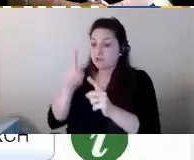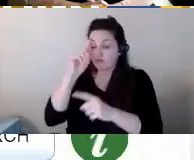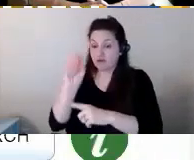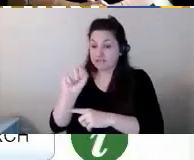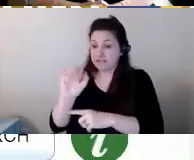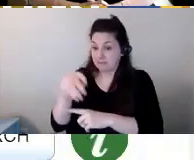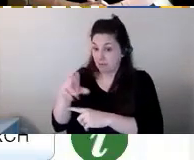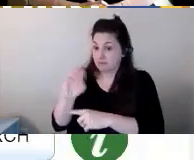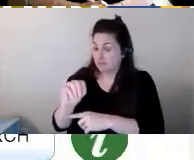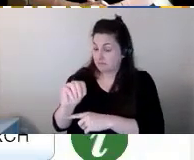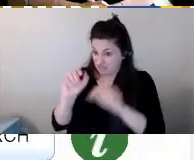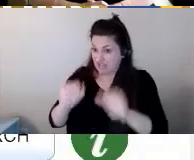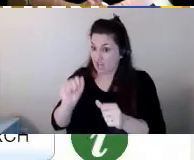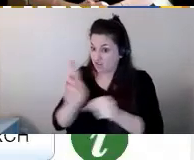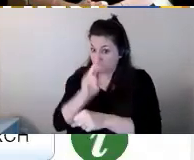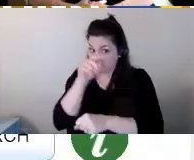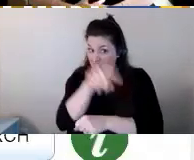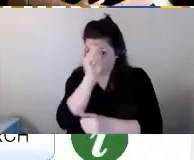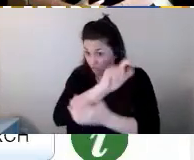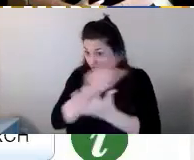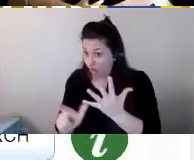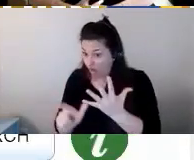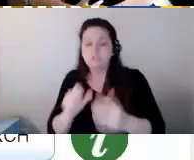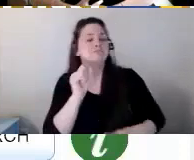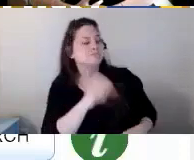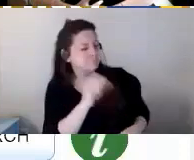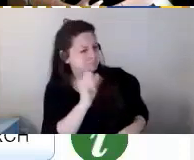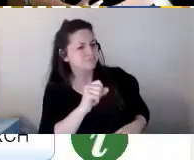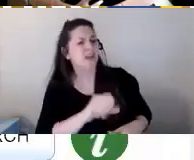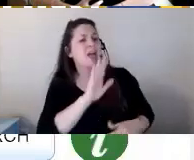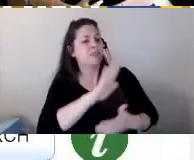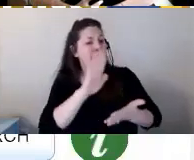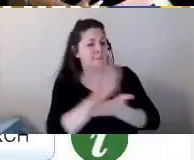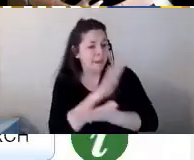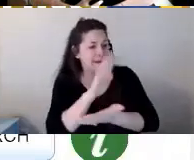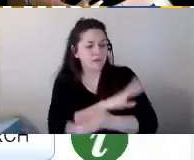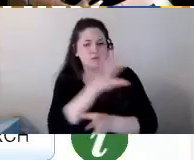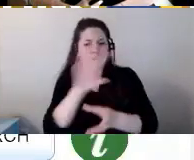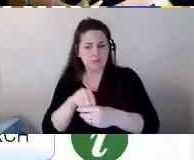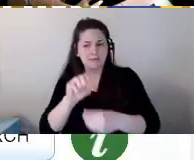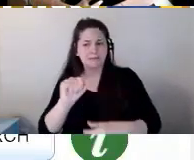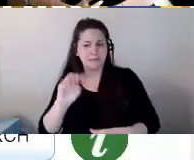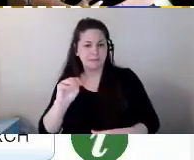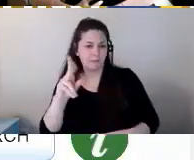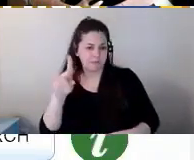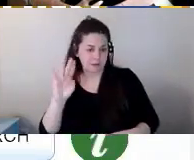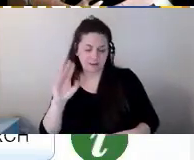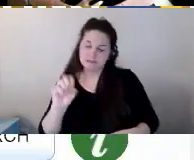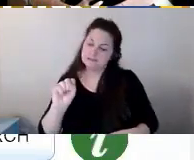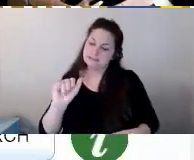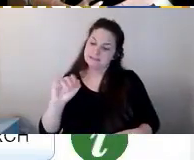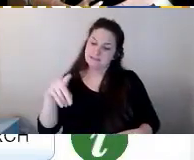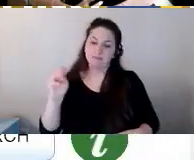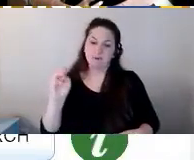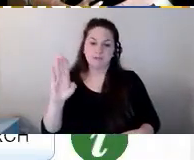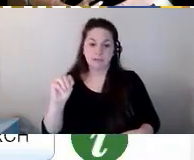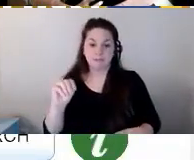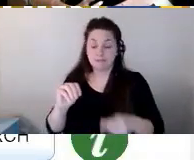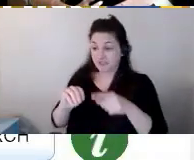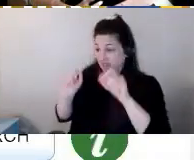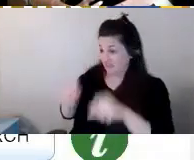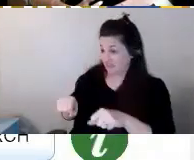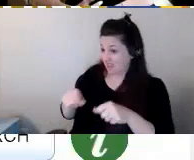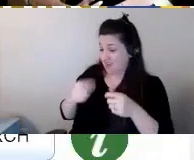as well. Is that correct? Yes, they will use it for their papers within symposia. And can someone use PowerPoint